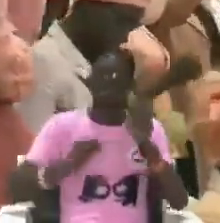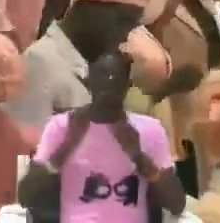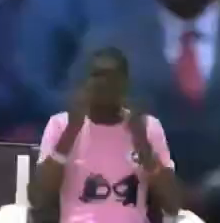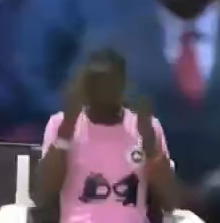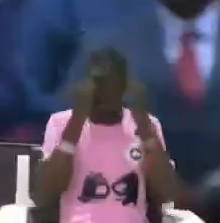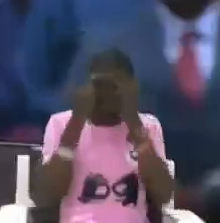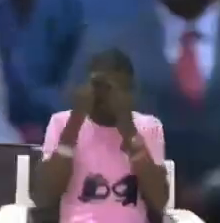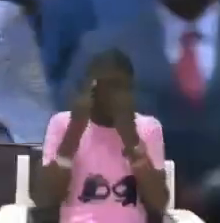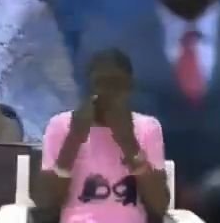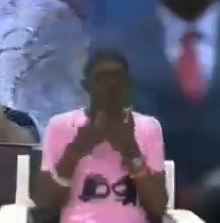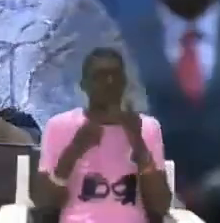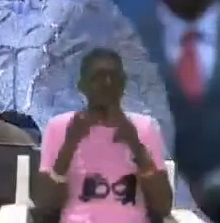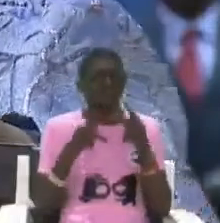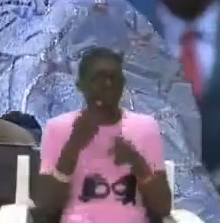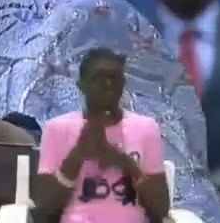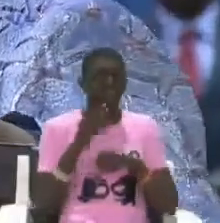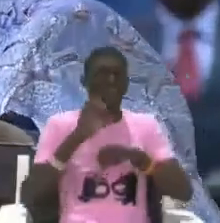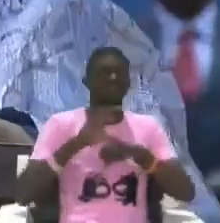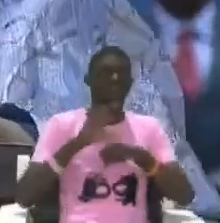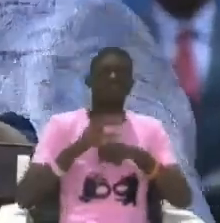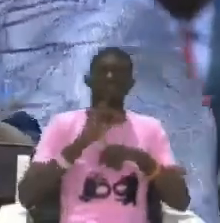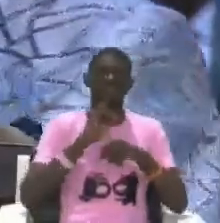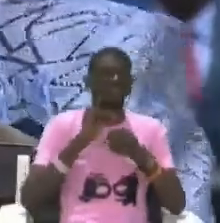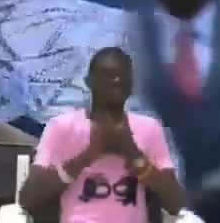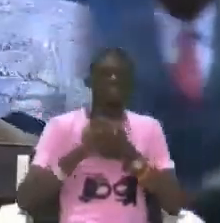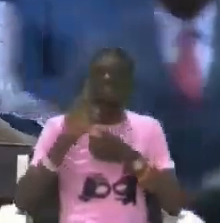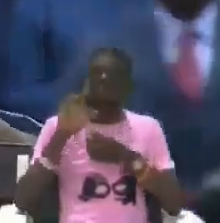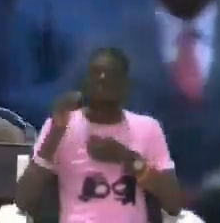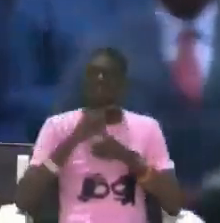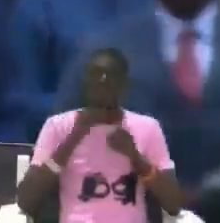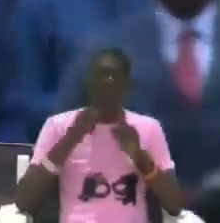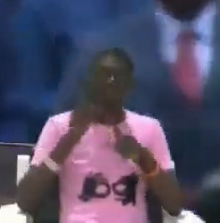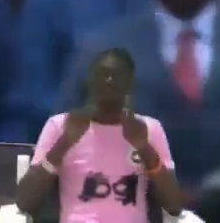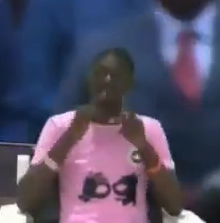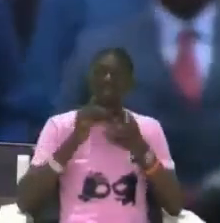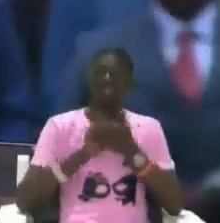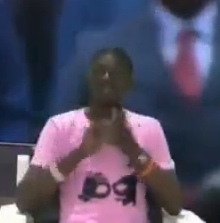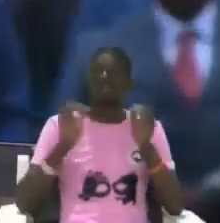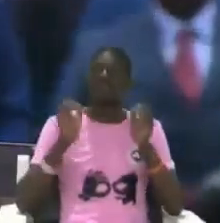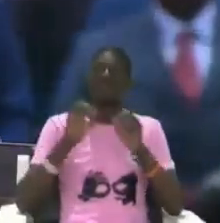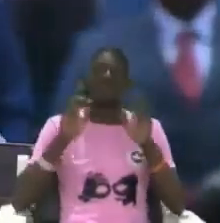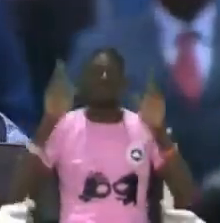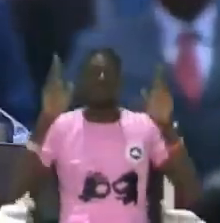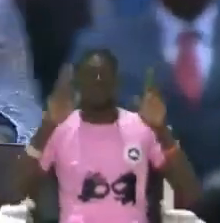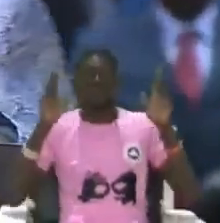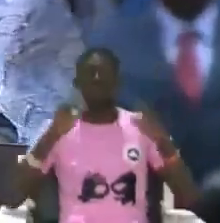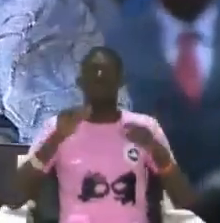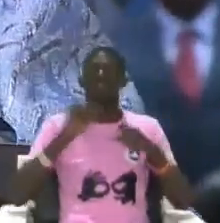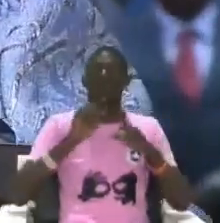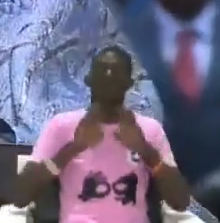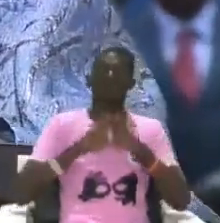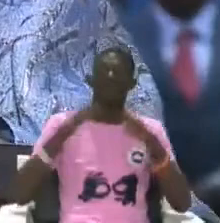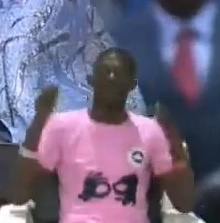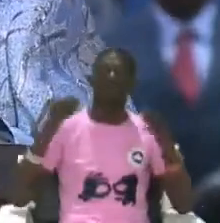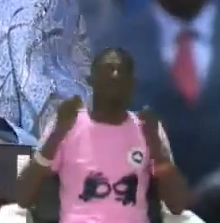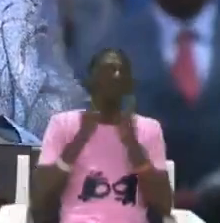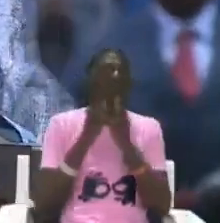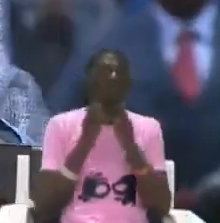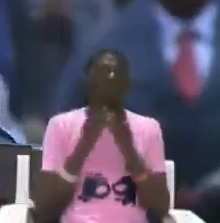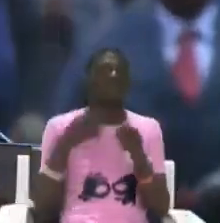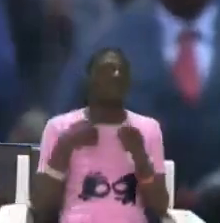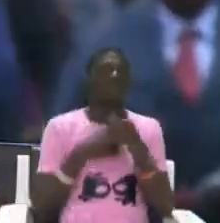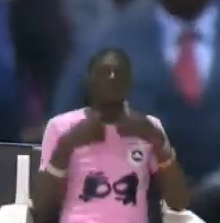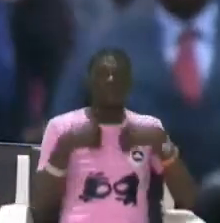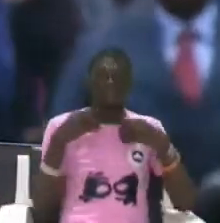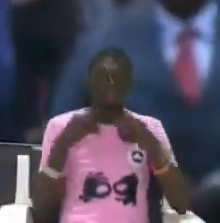wondering, what kind of church is RCCG? When everybody is saying there was a protest, they said they want to hold a convention. And we had